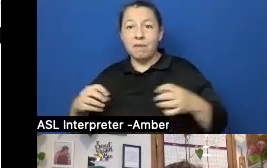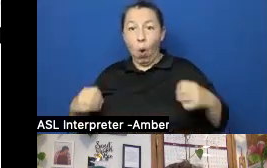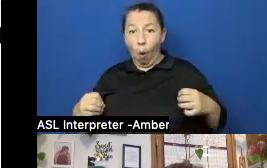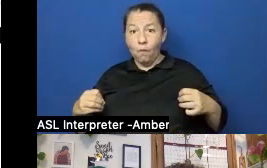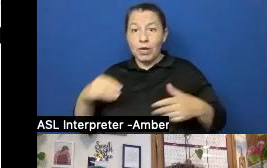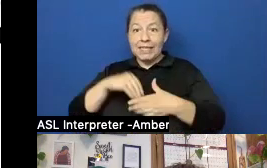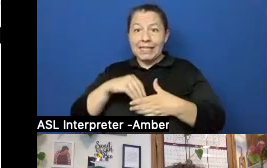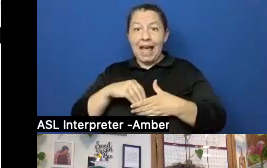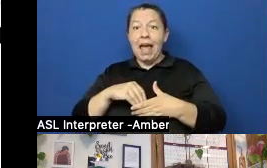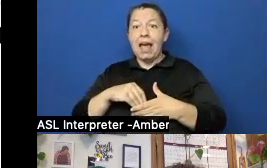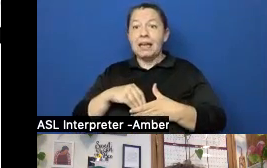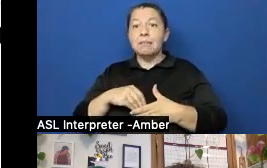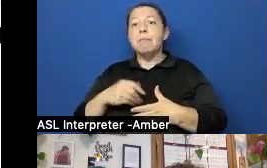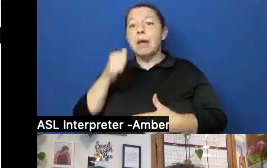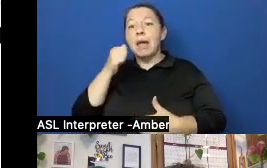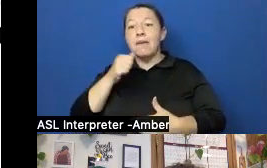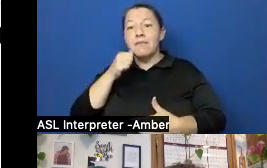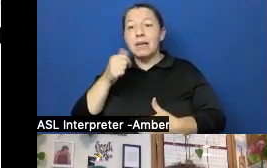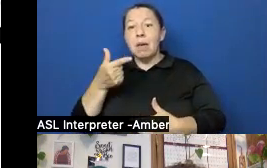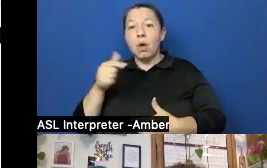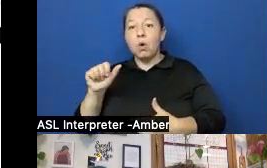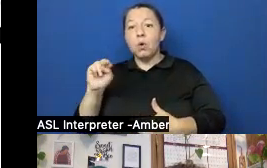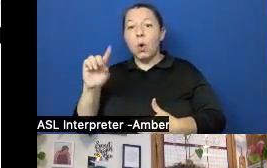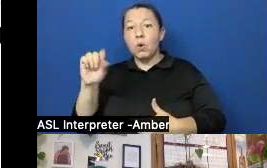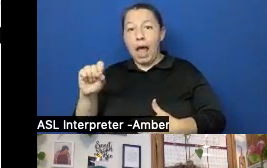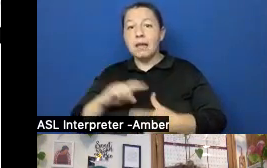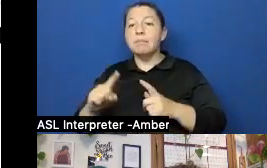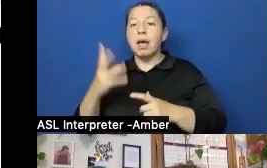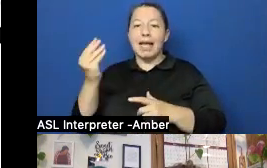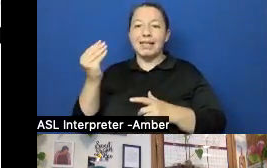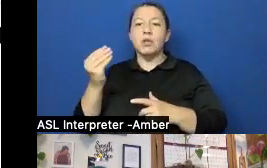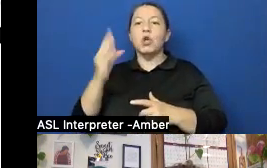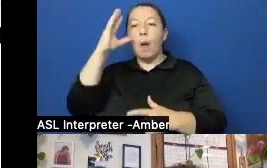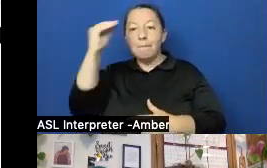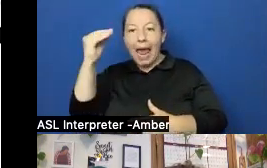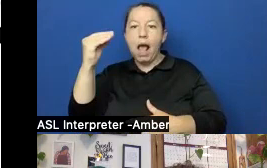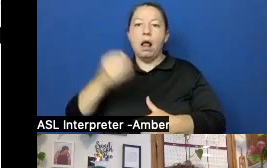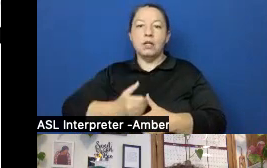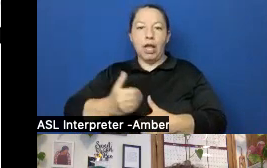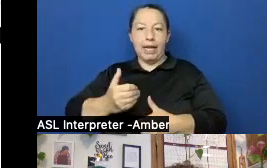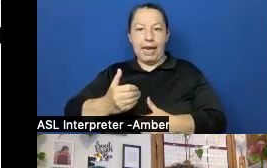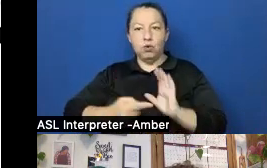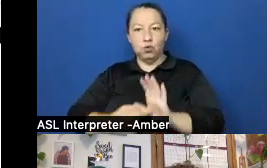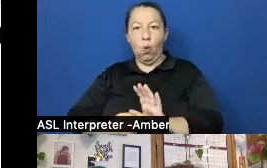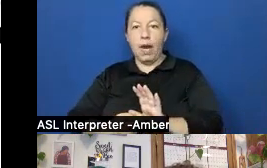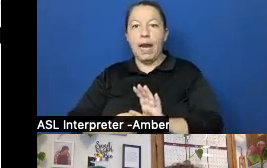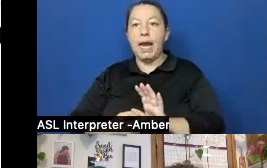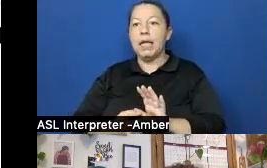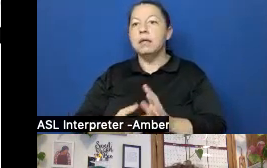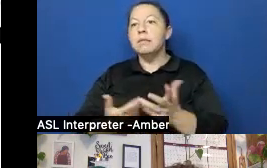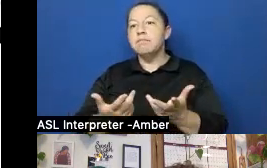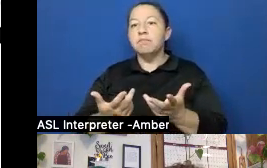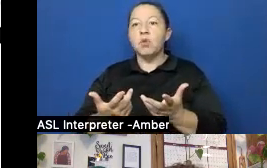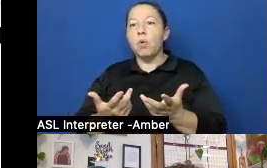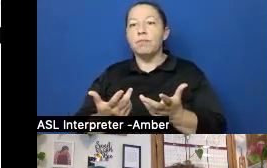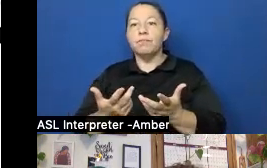may have female gonads, but with exterior male genitalia. So when we talk about gender assignment, it's really